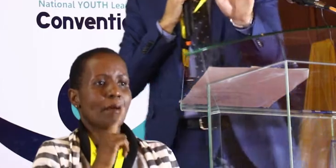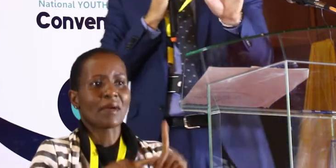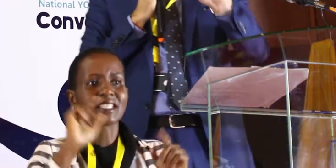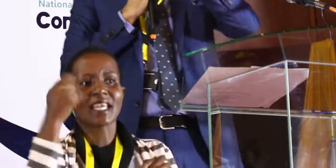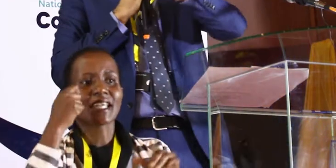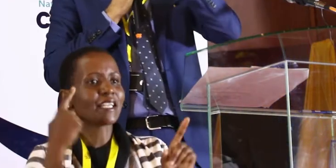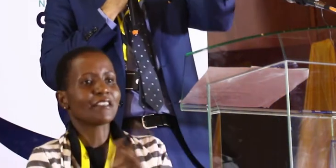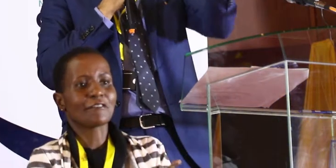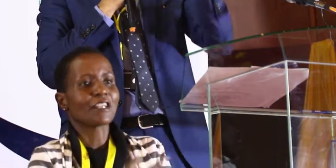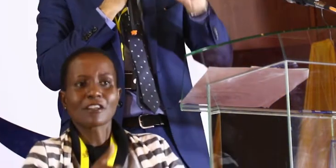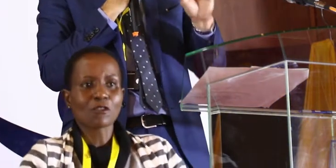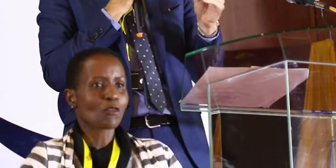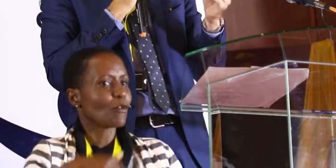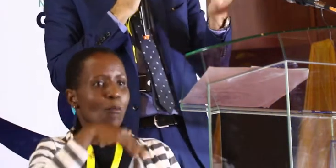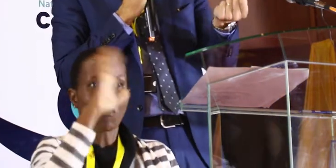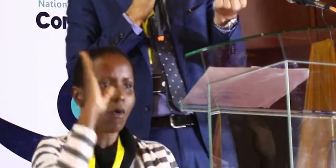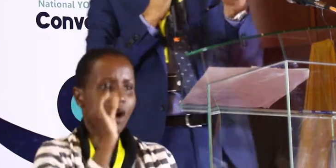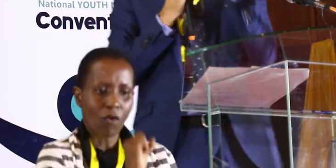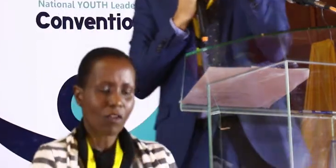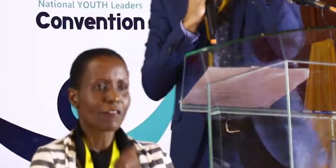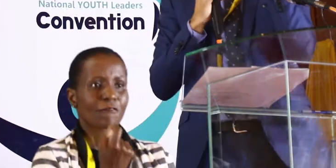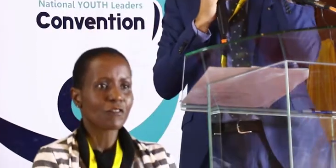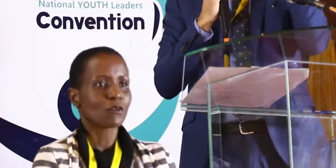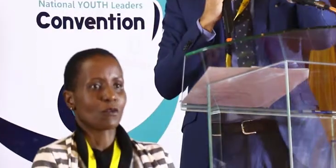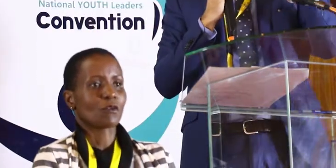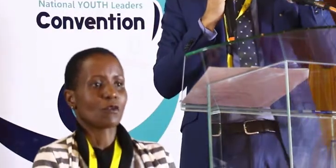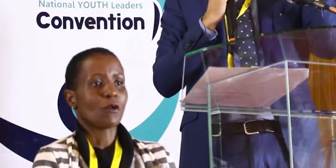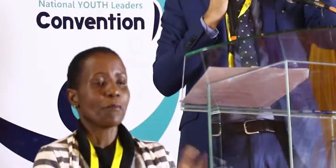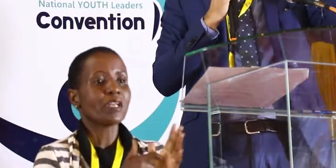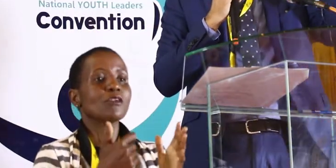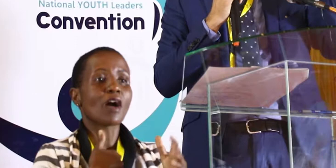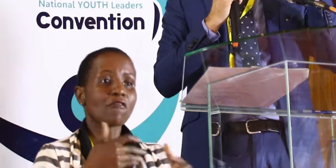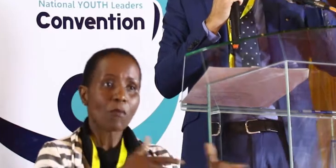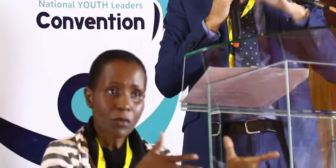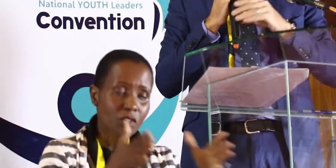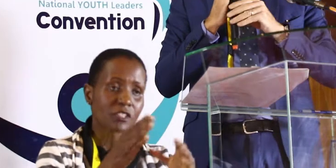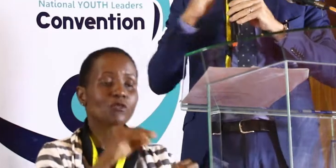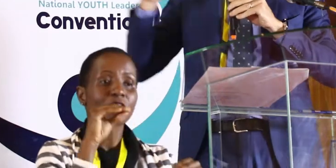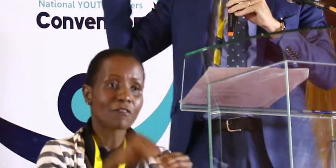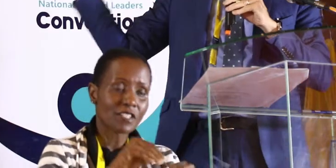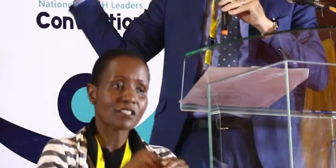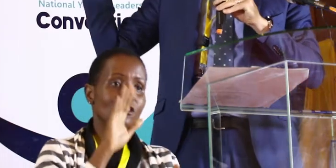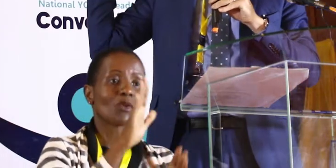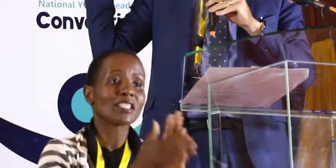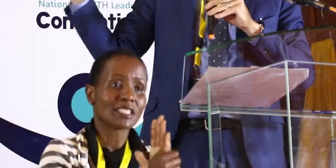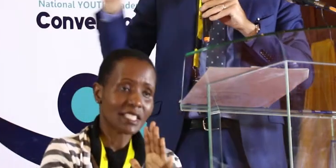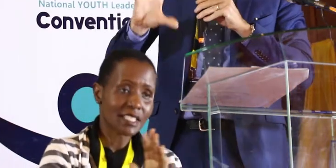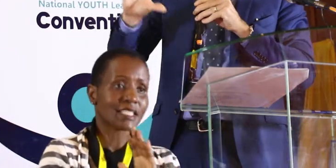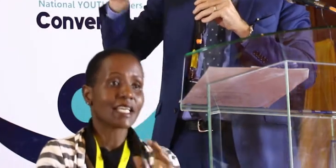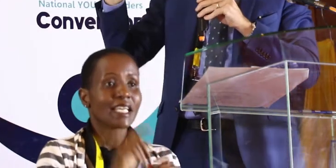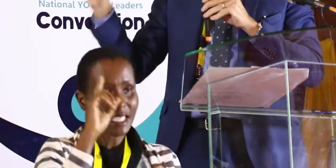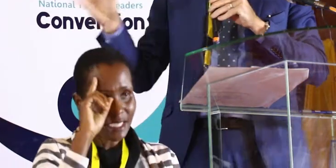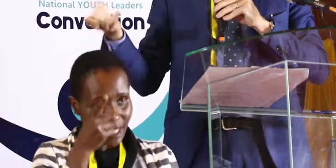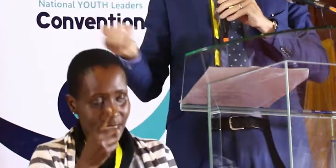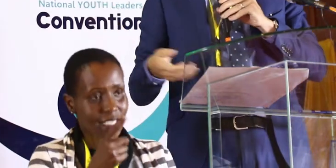But here, you have that opportunity to invest your competence, your intelligence, in the